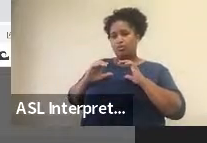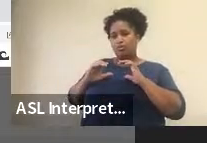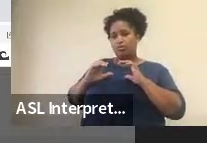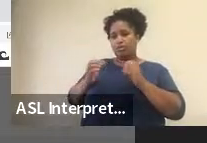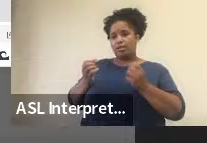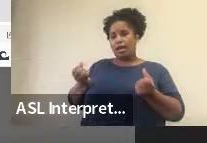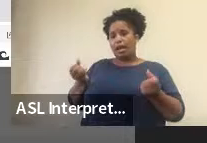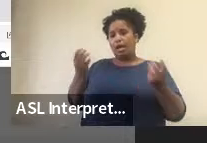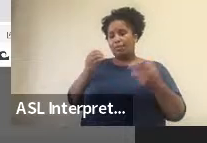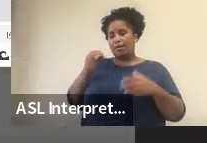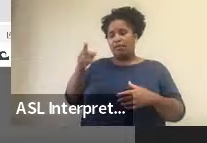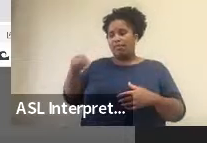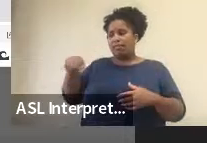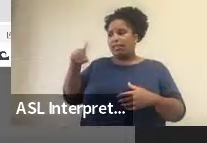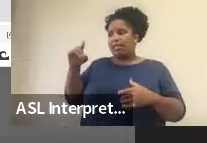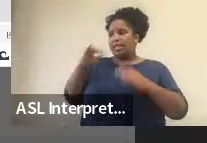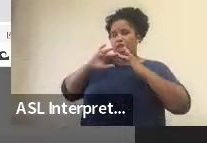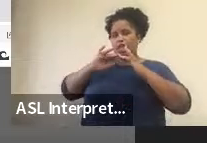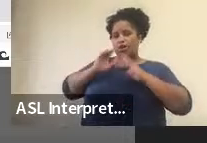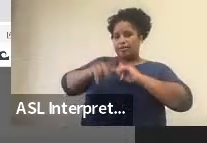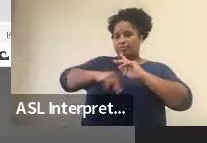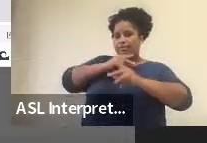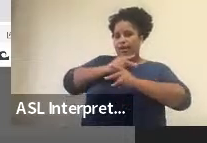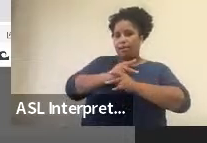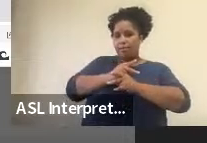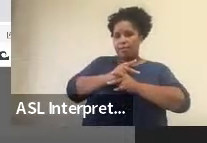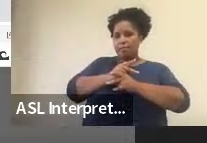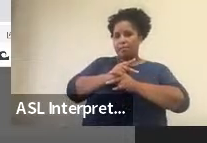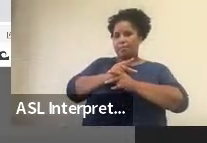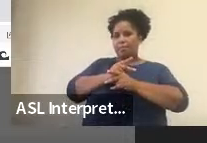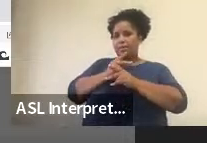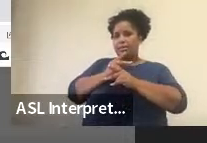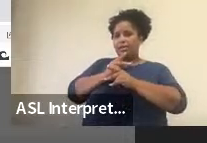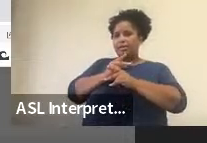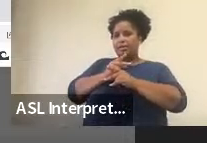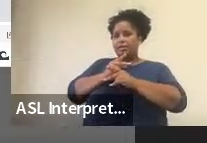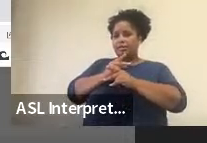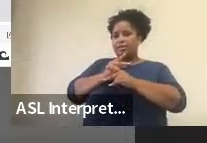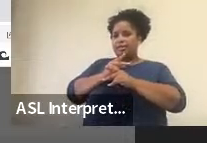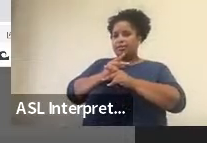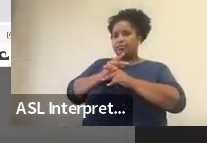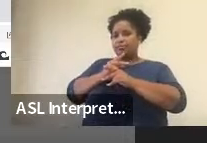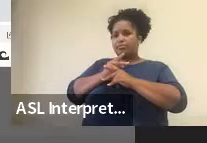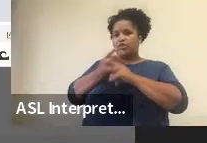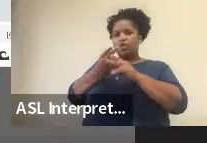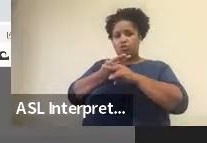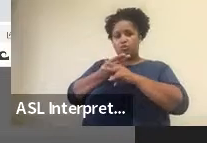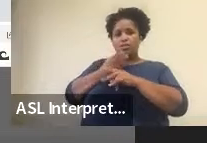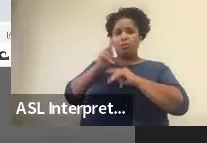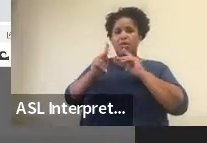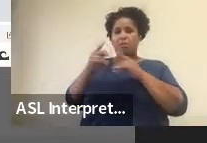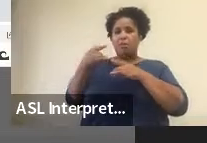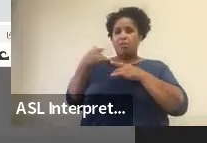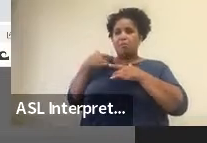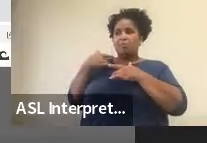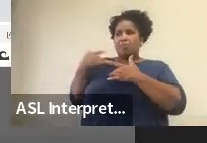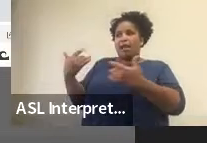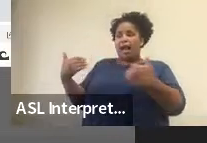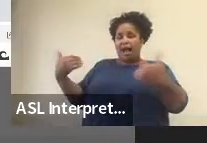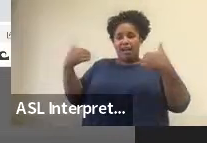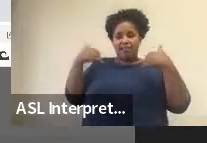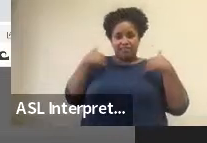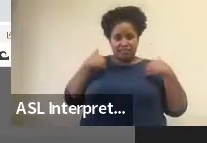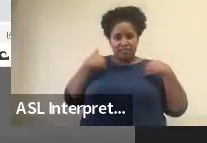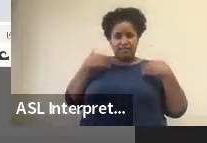many of the internet type issues have you used that people might have? Have you talked to